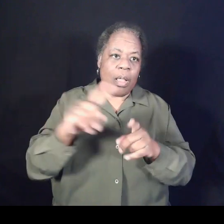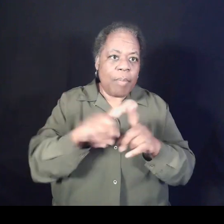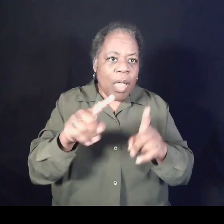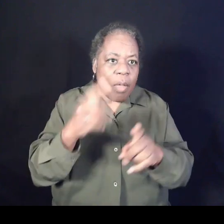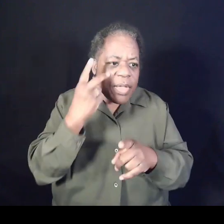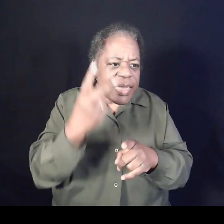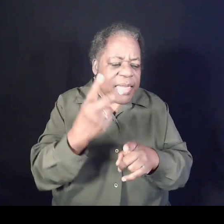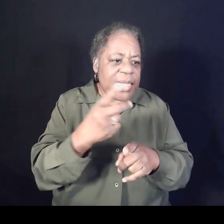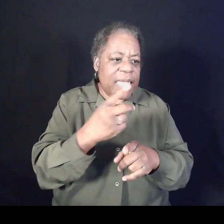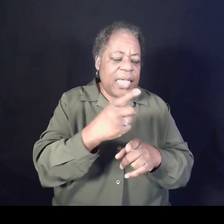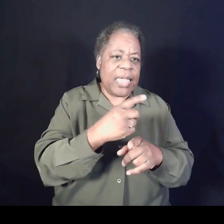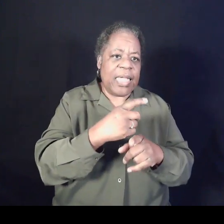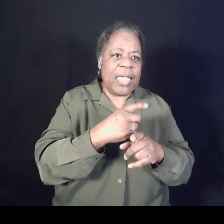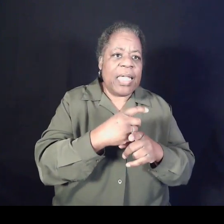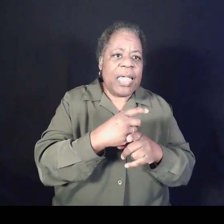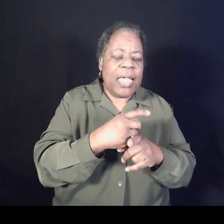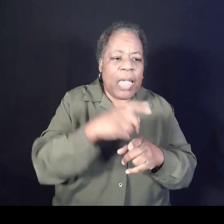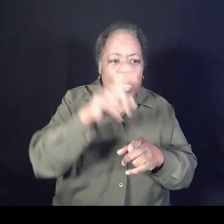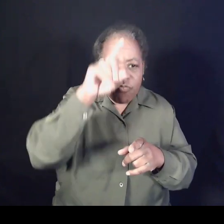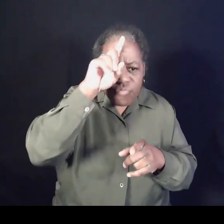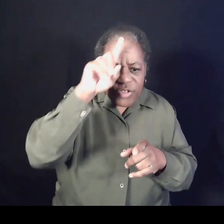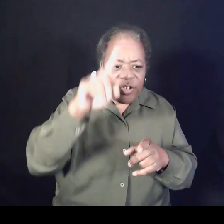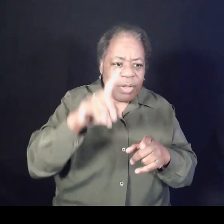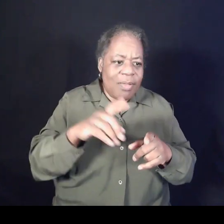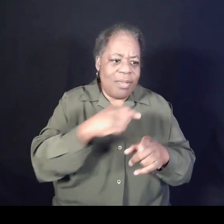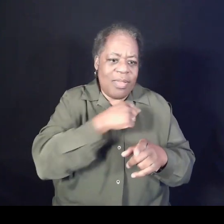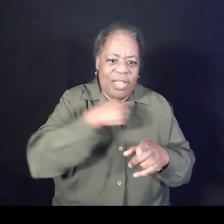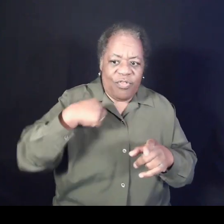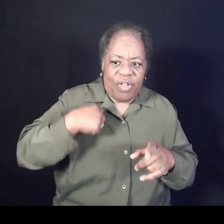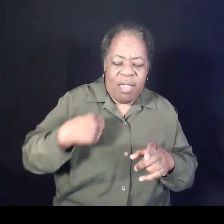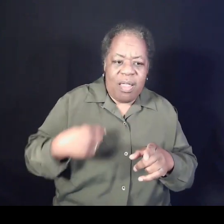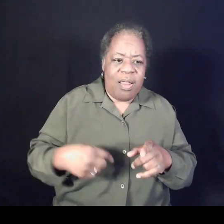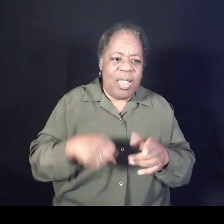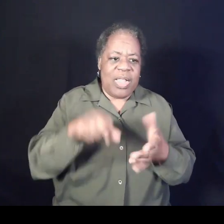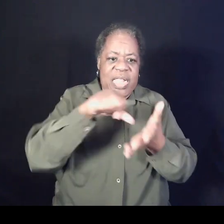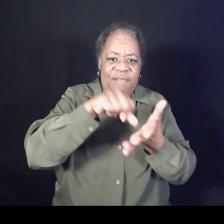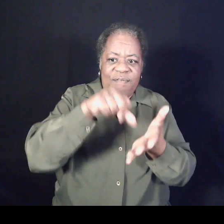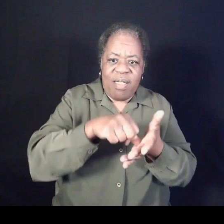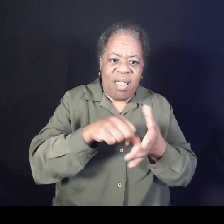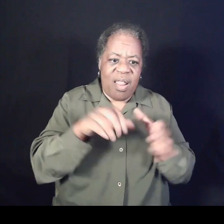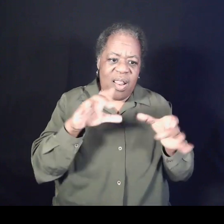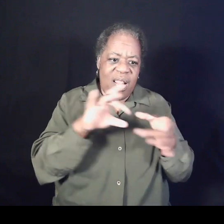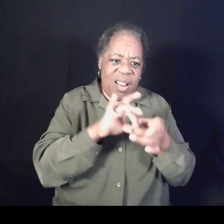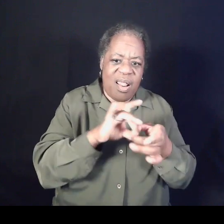and Iran sidling up to each other, it has us all on edge.